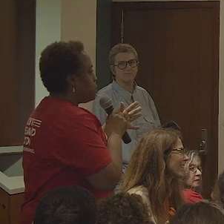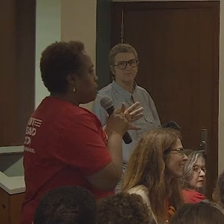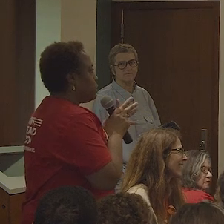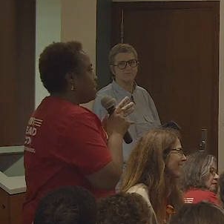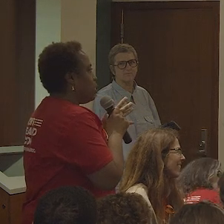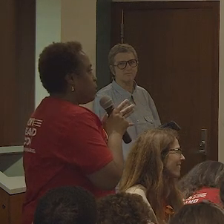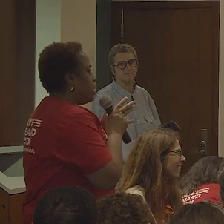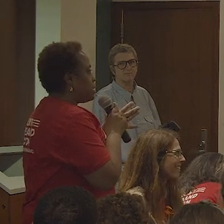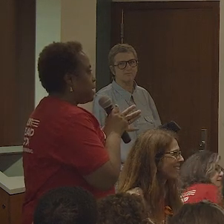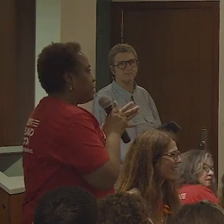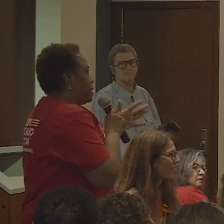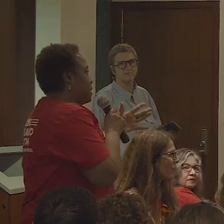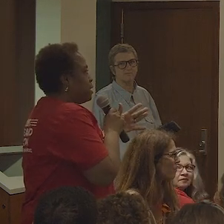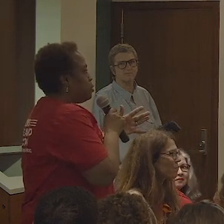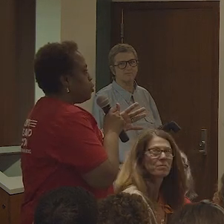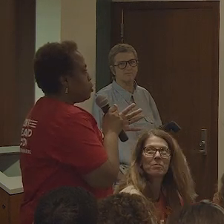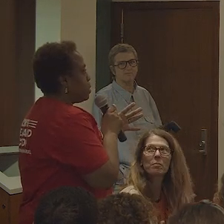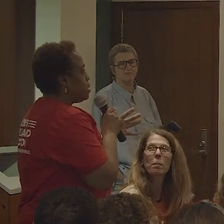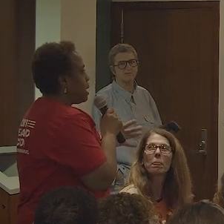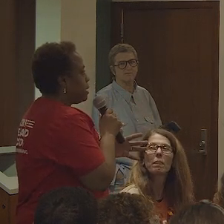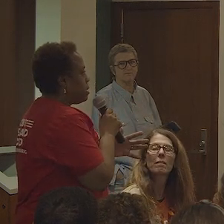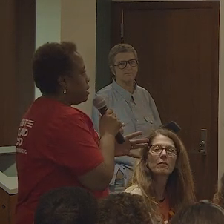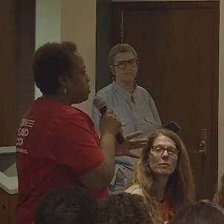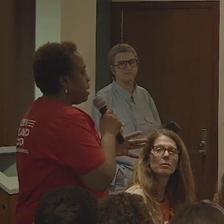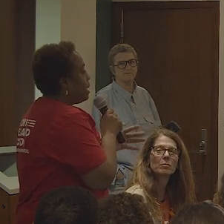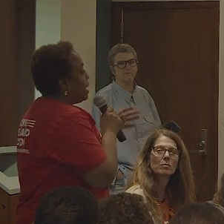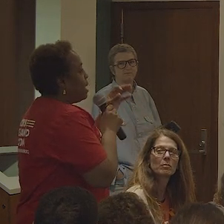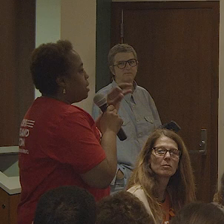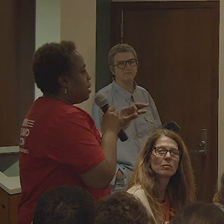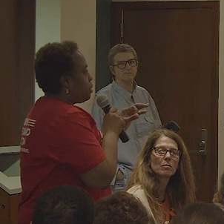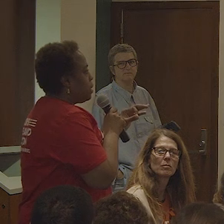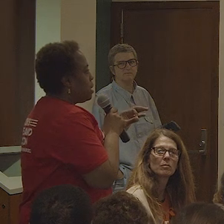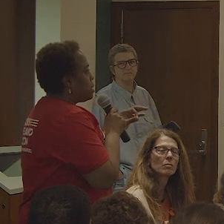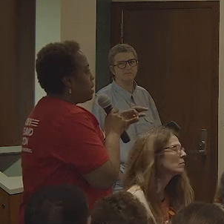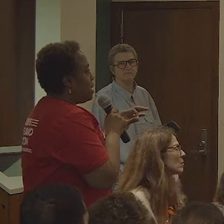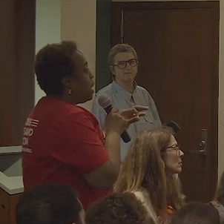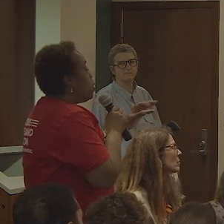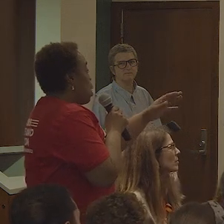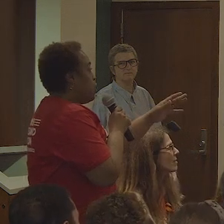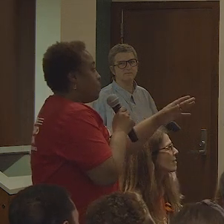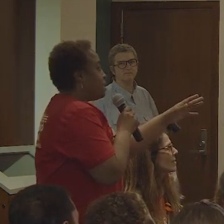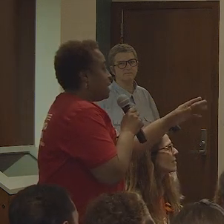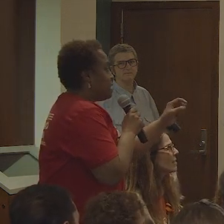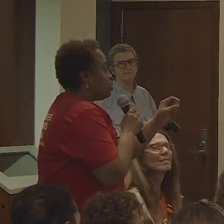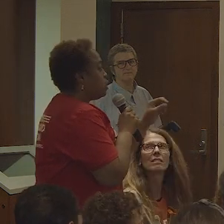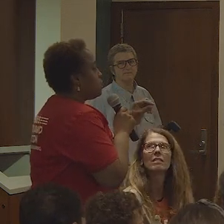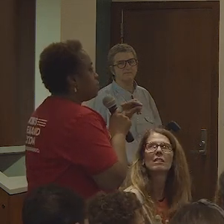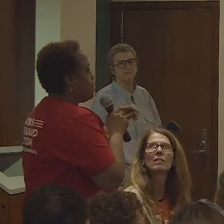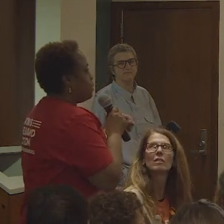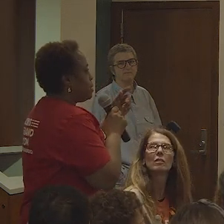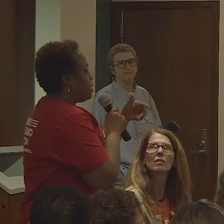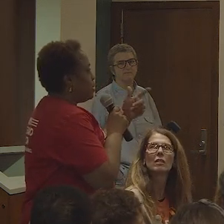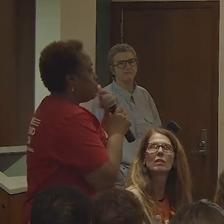military personnel, the NRA is like the thing to do, especially back in the days, right? And another thing... I'm not judging, by the way. No, I was just curious. I'm not saying it's